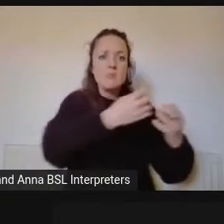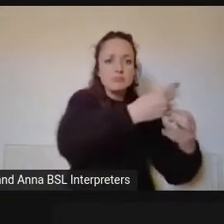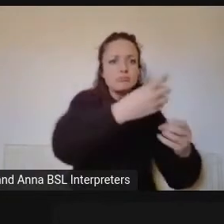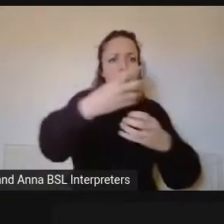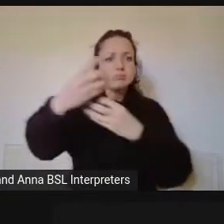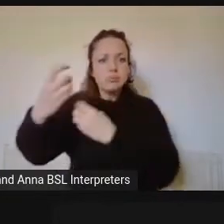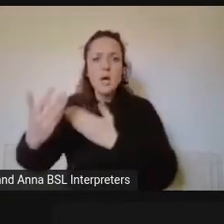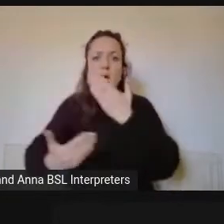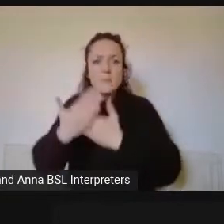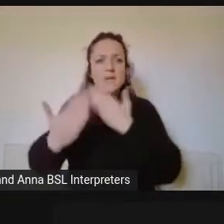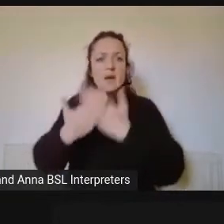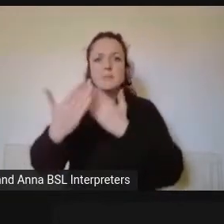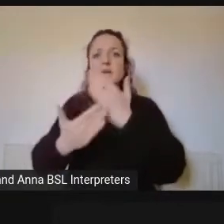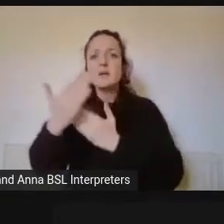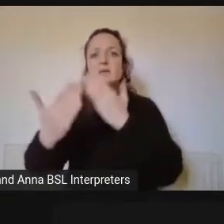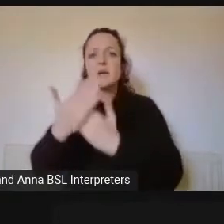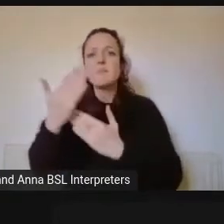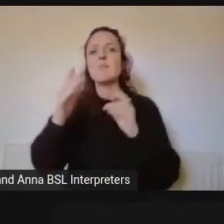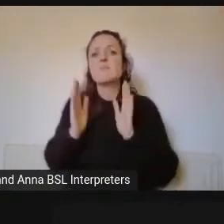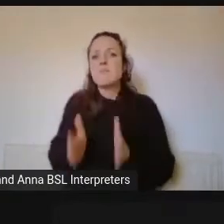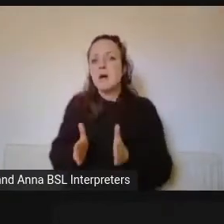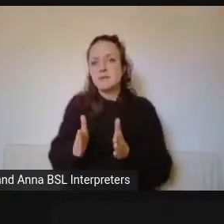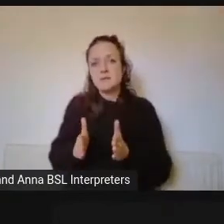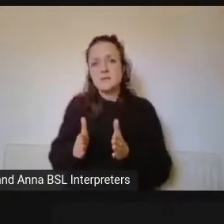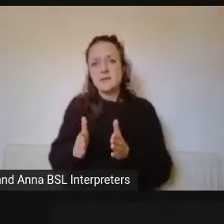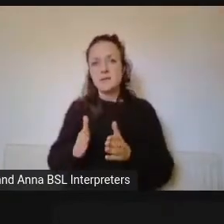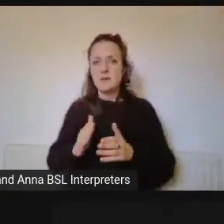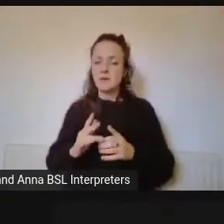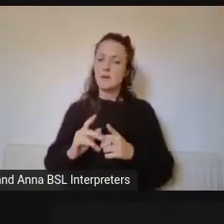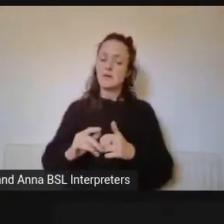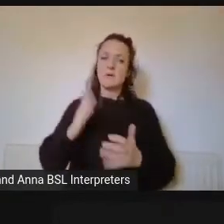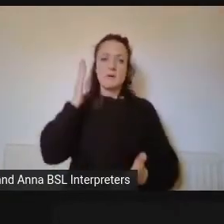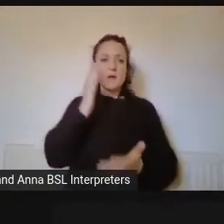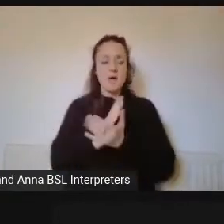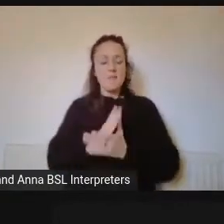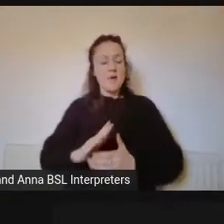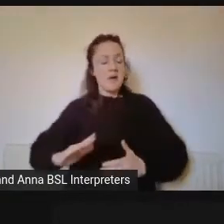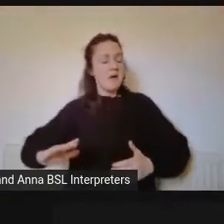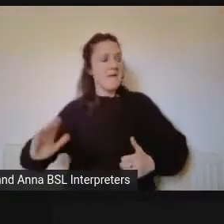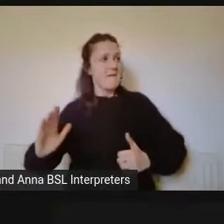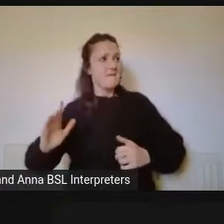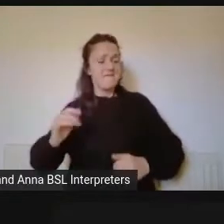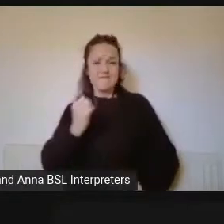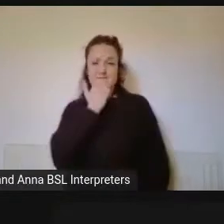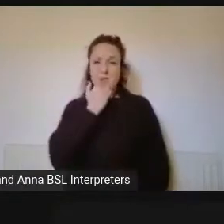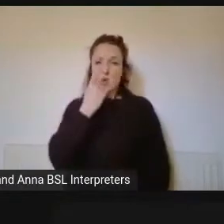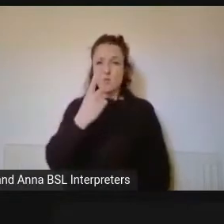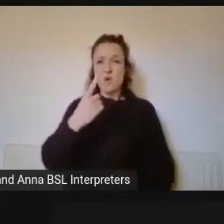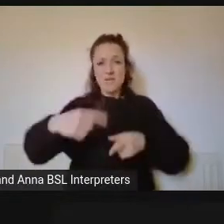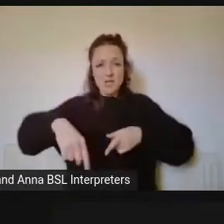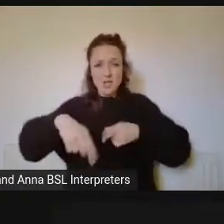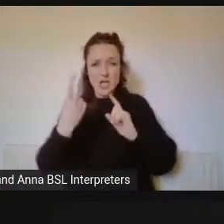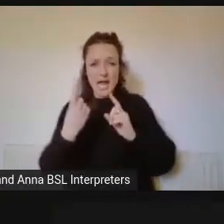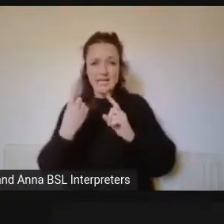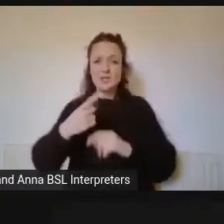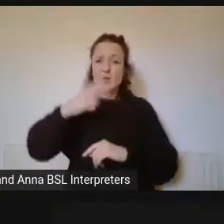it's all changed. So one of our first challenges will be to clean that data. And there's a massive, great big litter